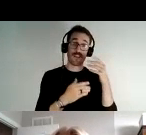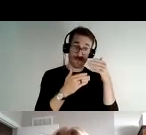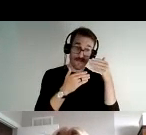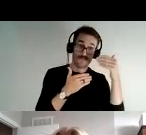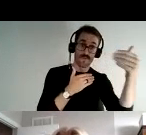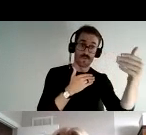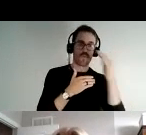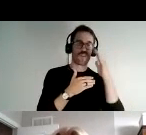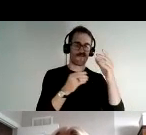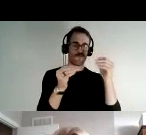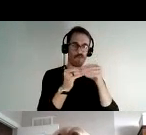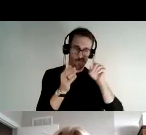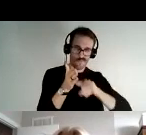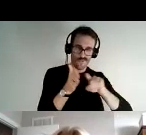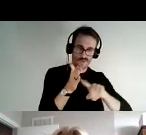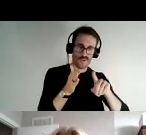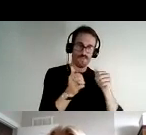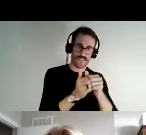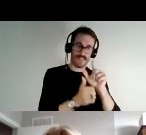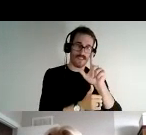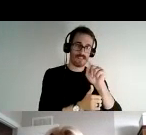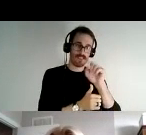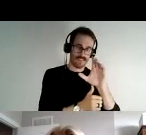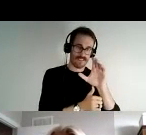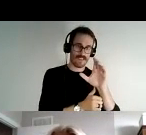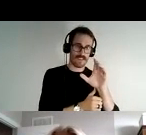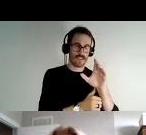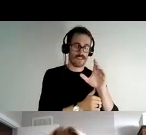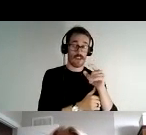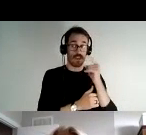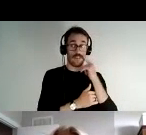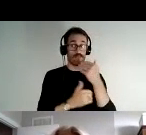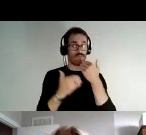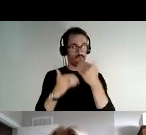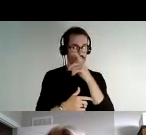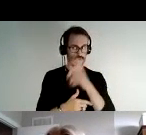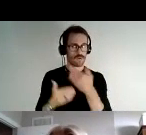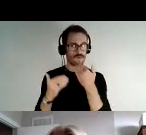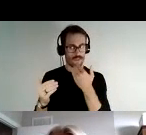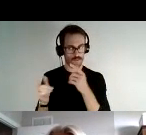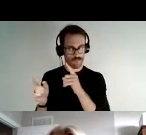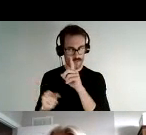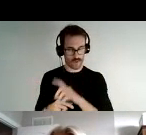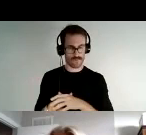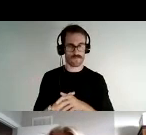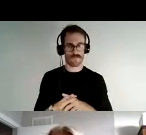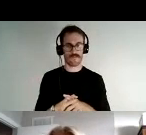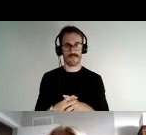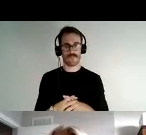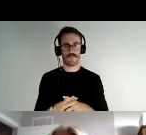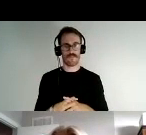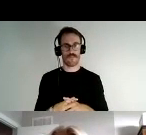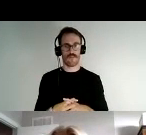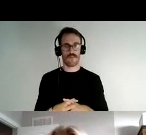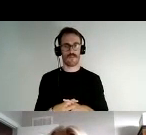and speaking with LTC. Definitely, thank you. That was an excellent question. Comment and sort of question here, someone had said, I'm